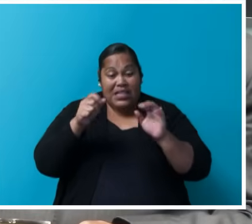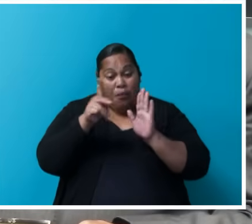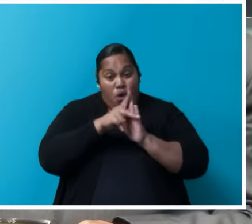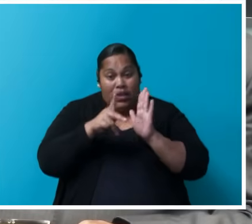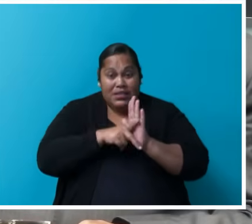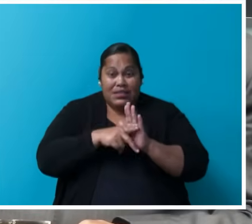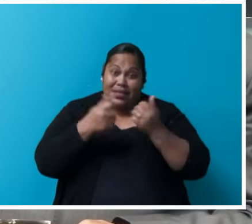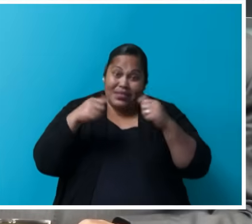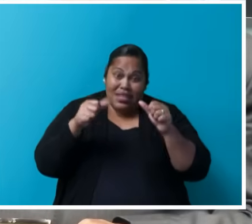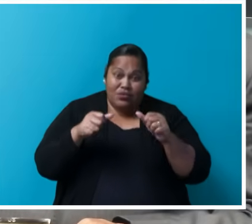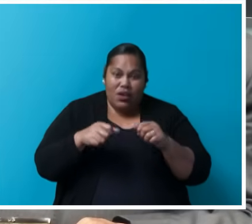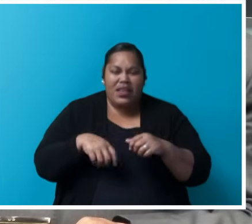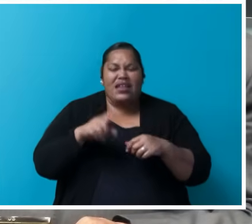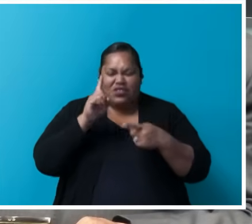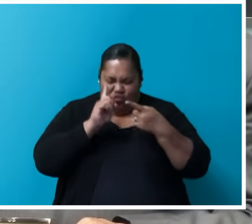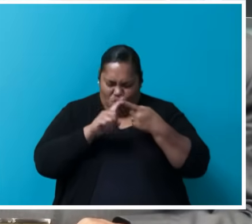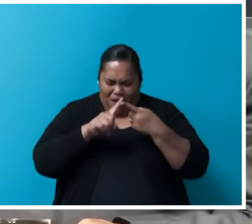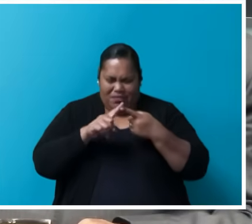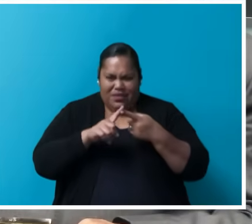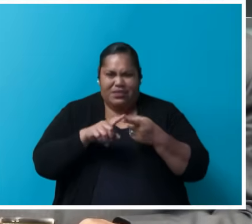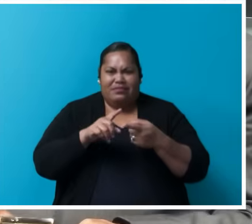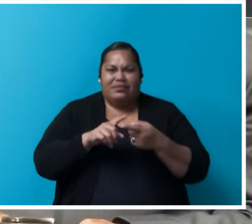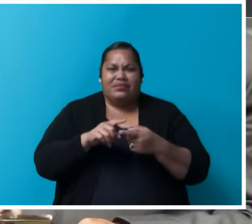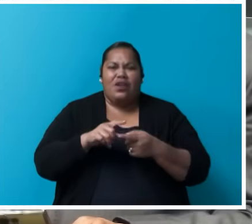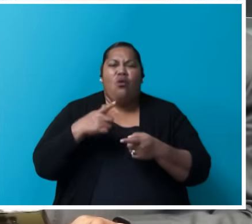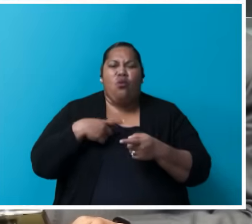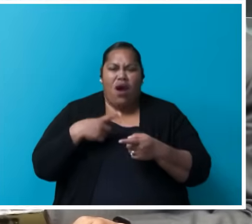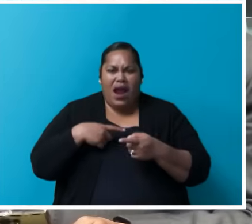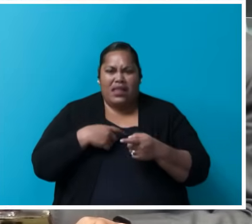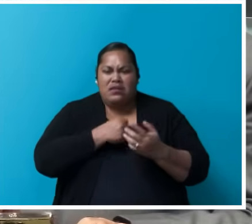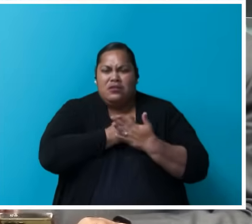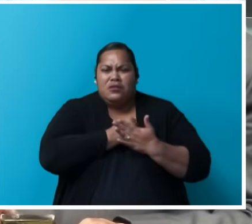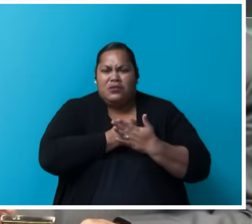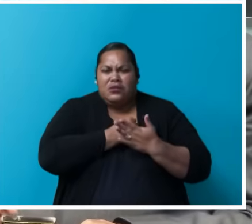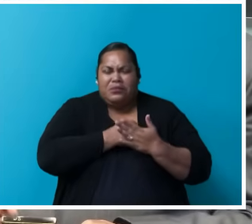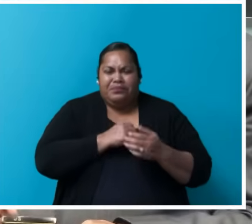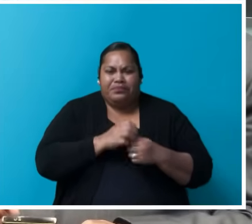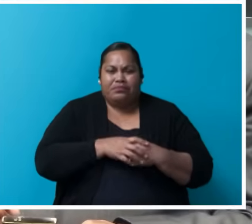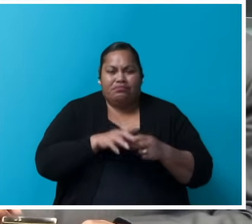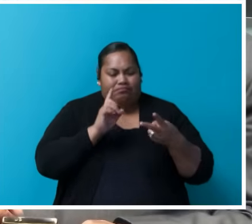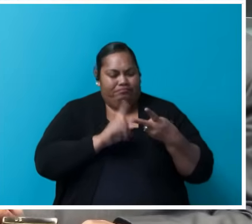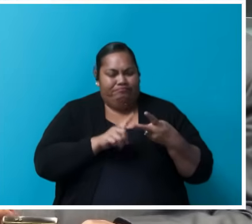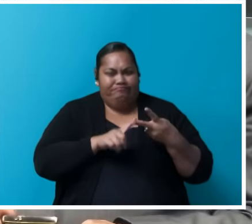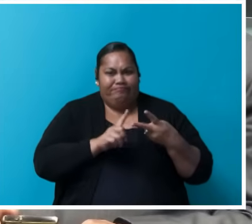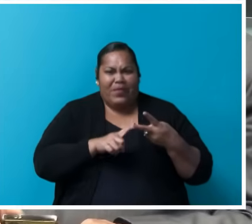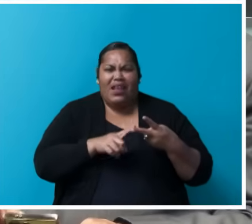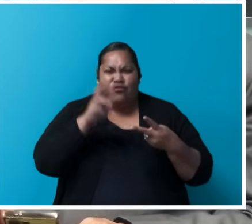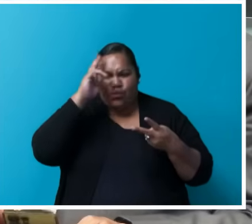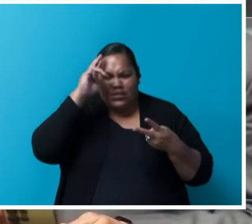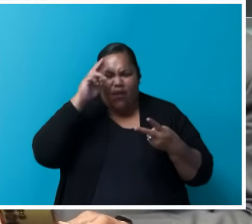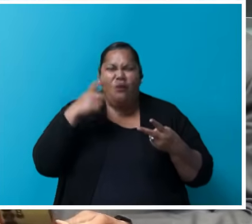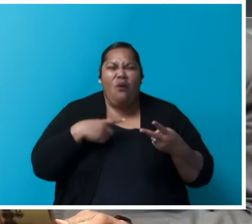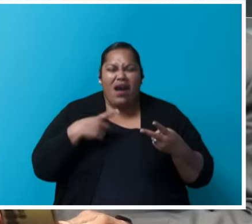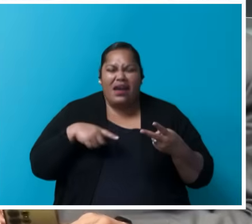successful. So that's number one reason why they are panicking. Number two reason, Mr. Speaker, why